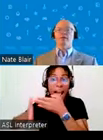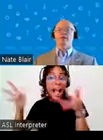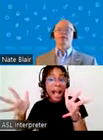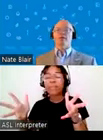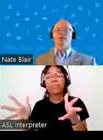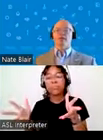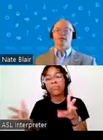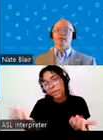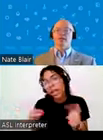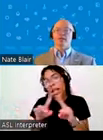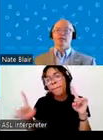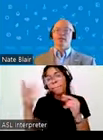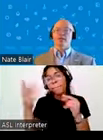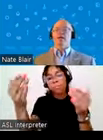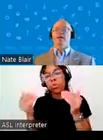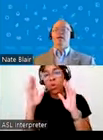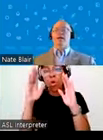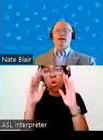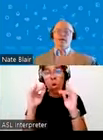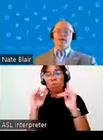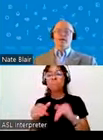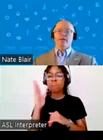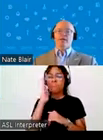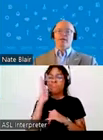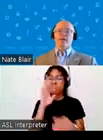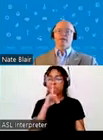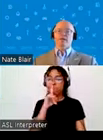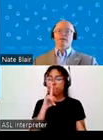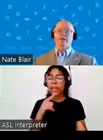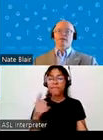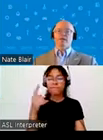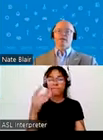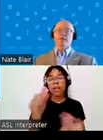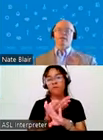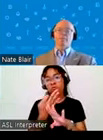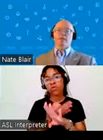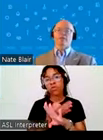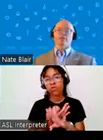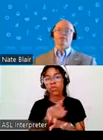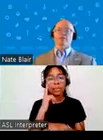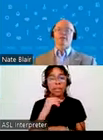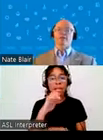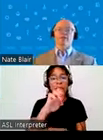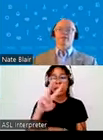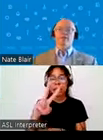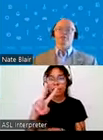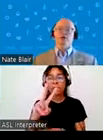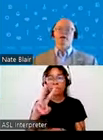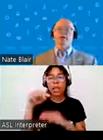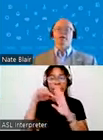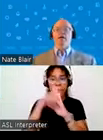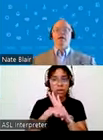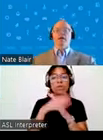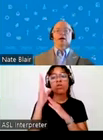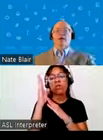EV penetrations are likely to be and what the EV penetrations are likely to be as well.